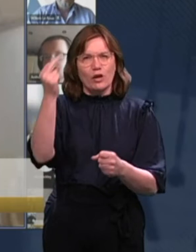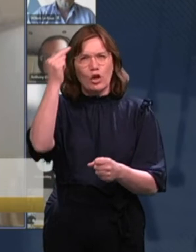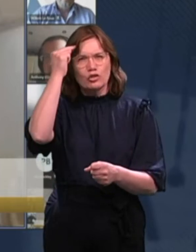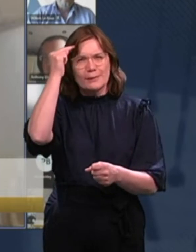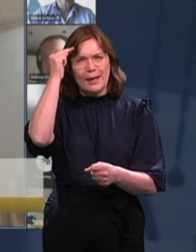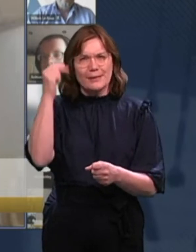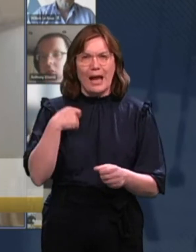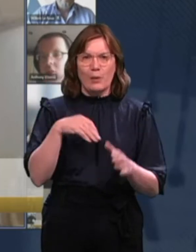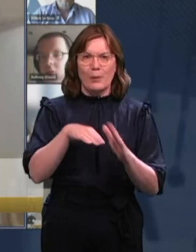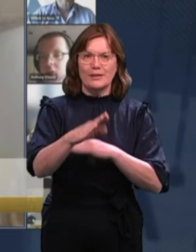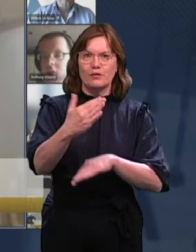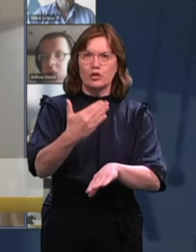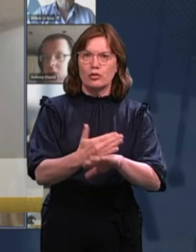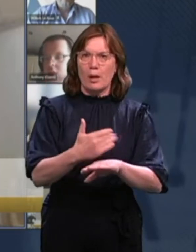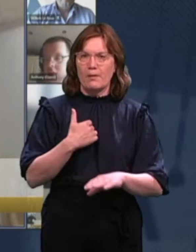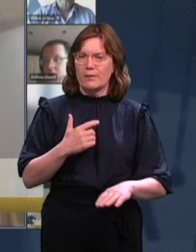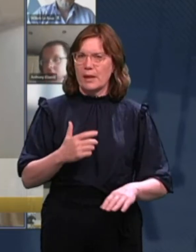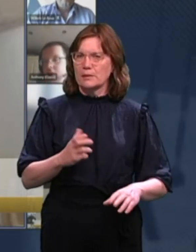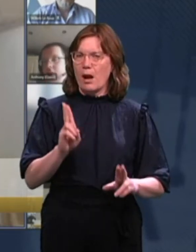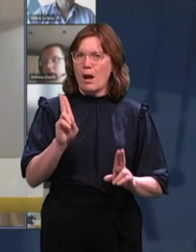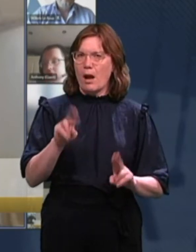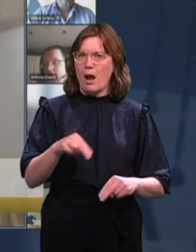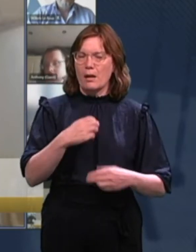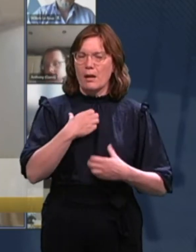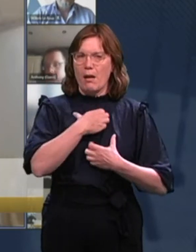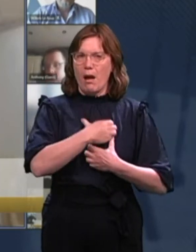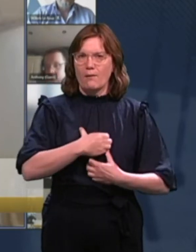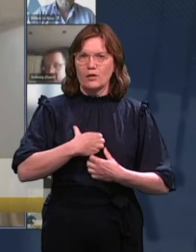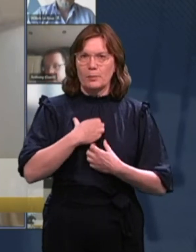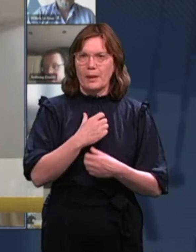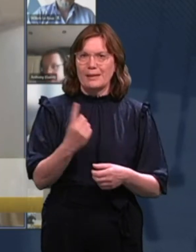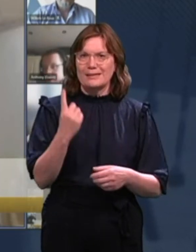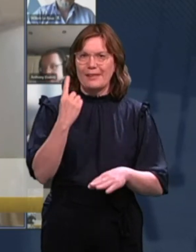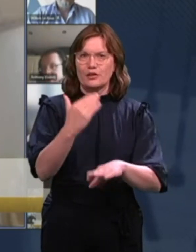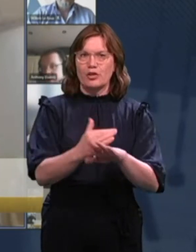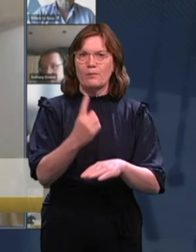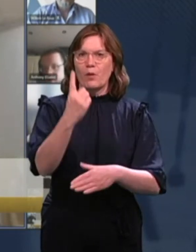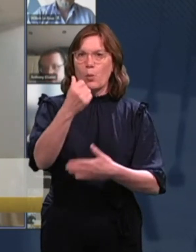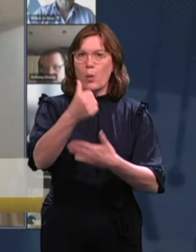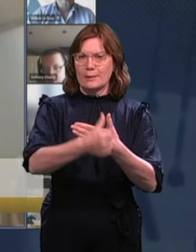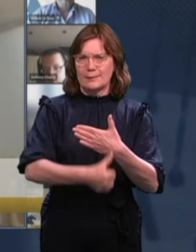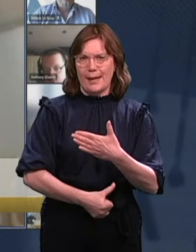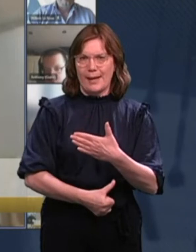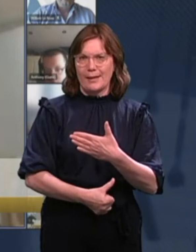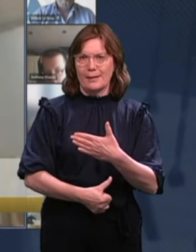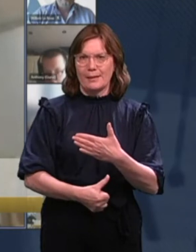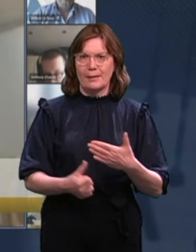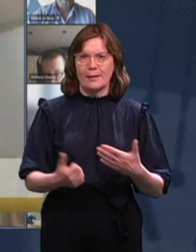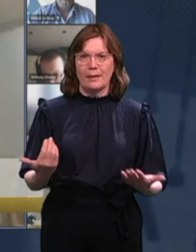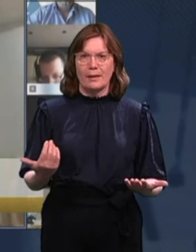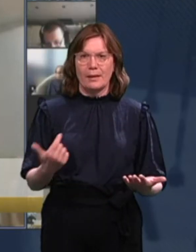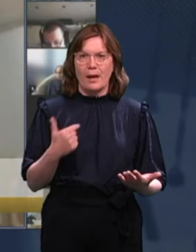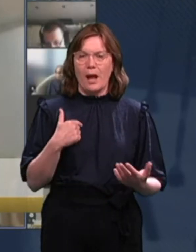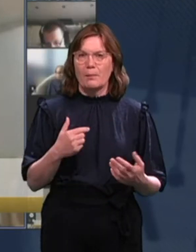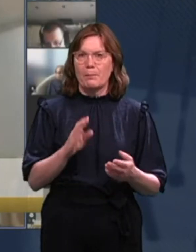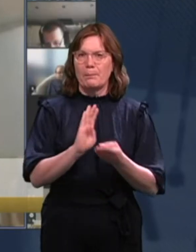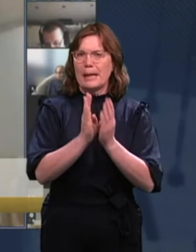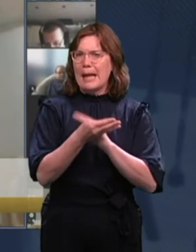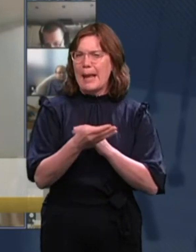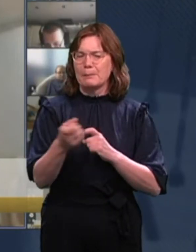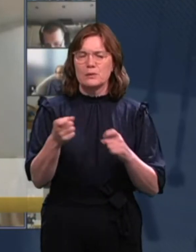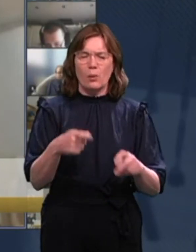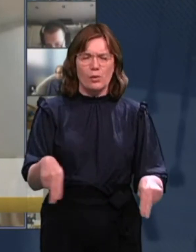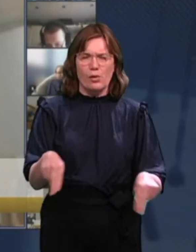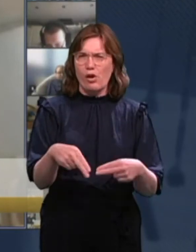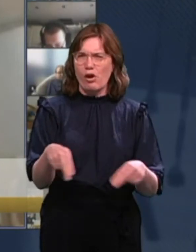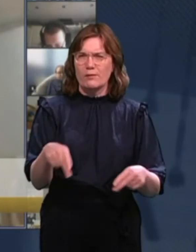to a job and I felt so uncomfortable. I did it for one day. I actually told them I won't be back because I got so nervous and I felt like